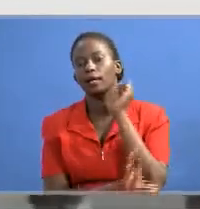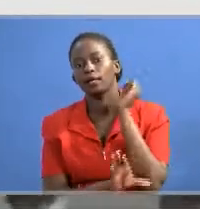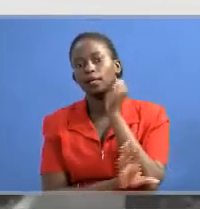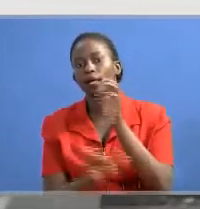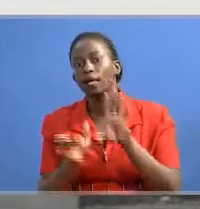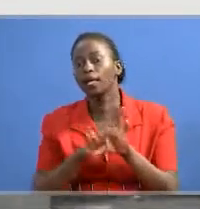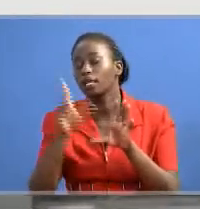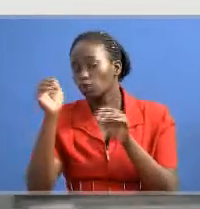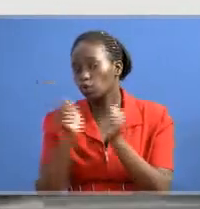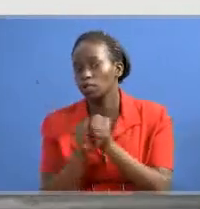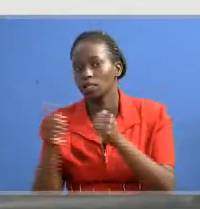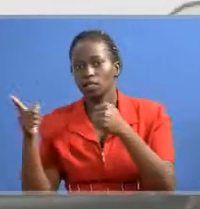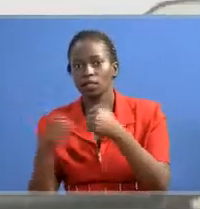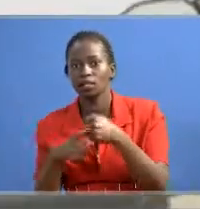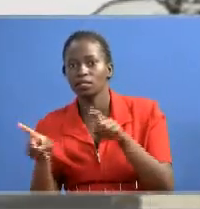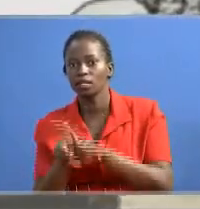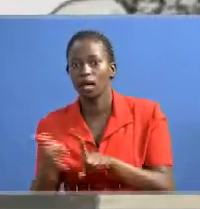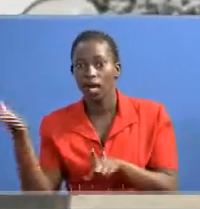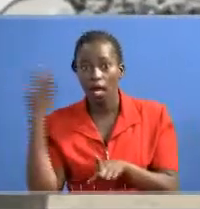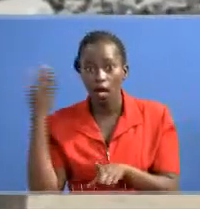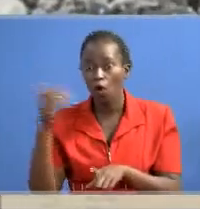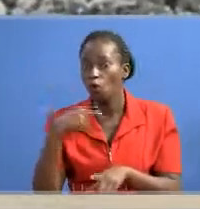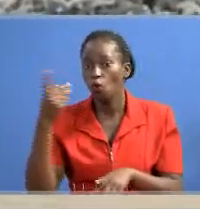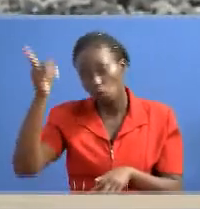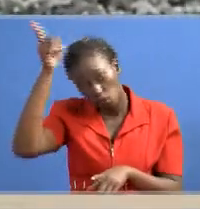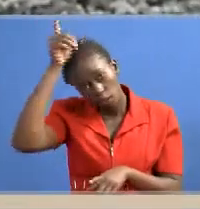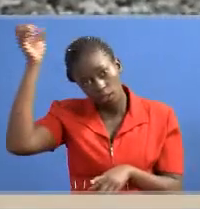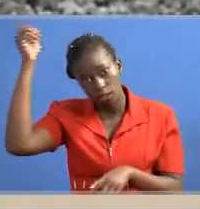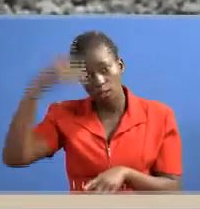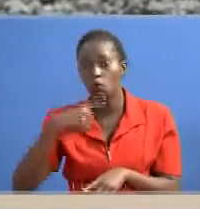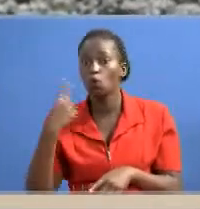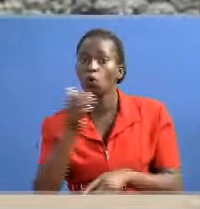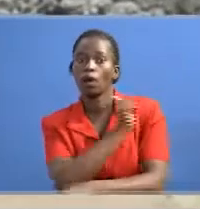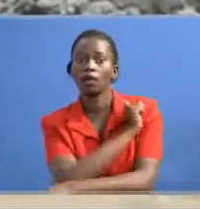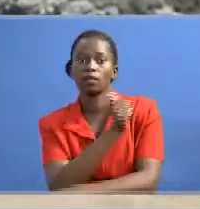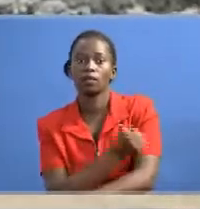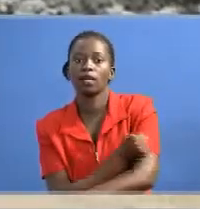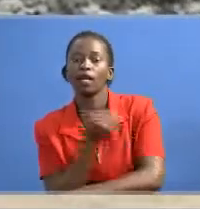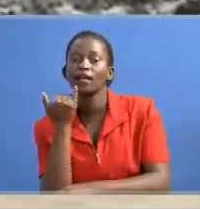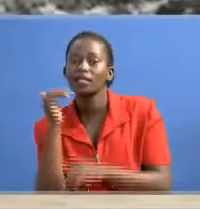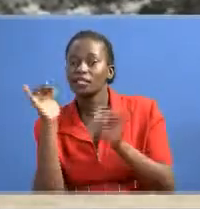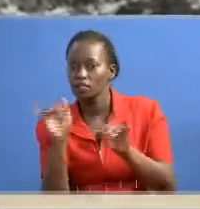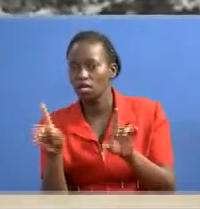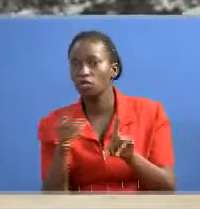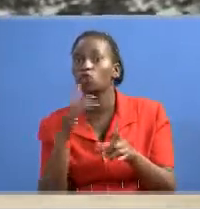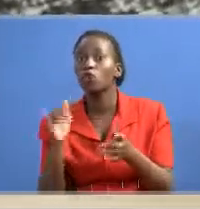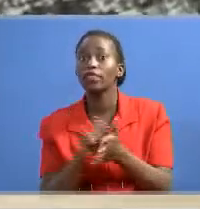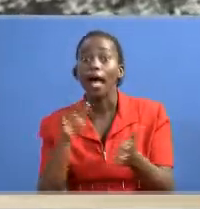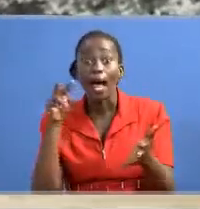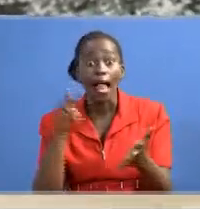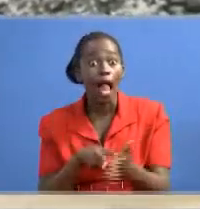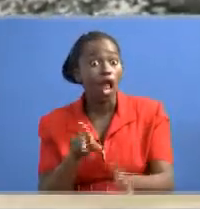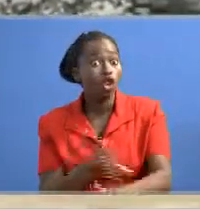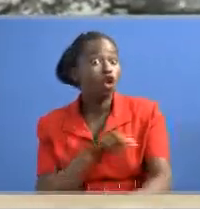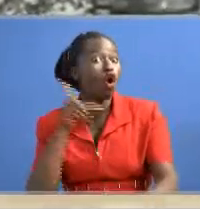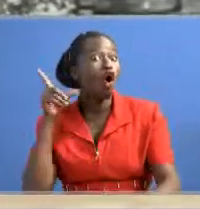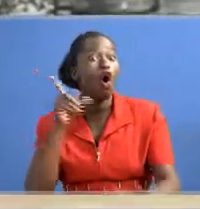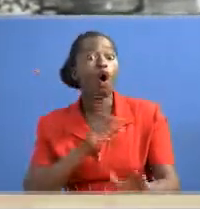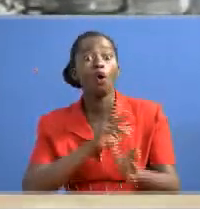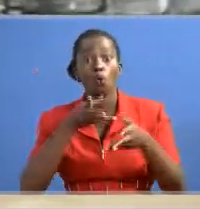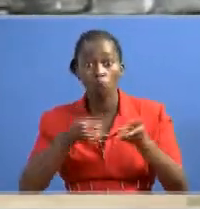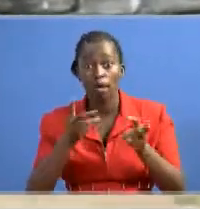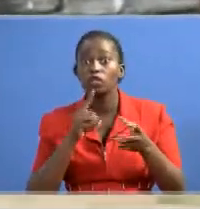In 2016, the former Rural Electrification Authority installed stand-alone diesel power plant to